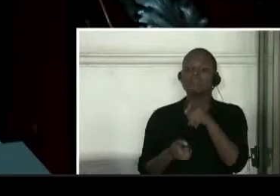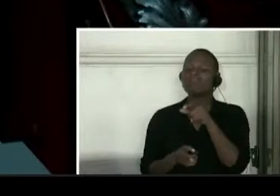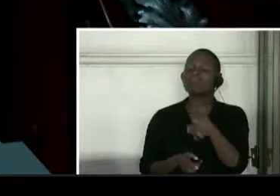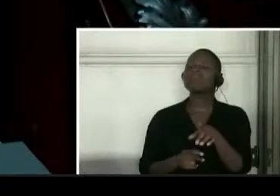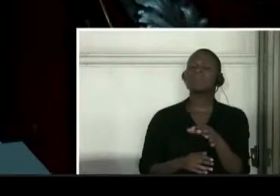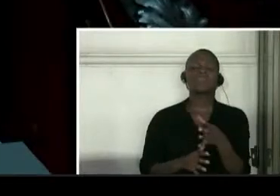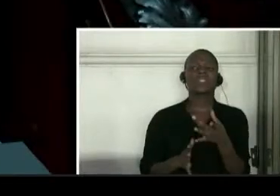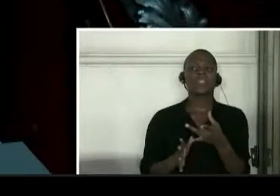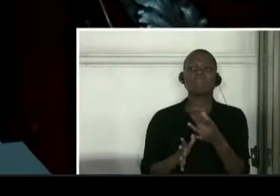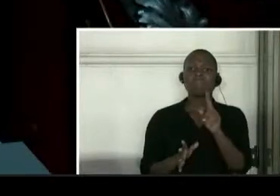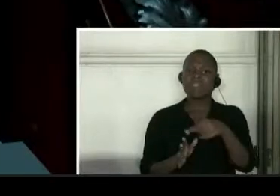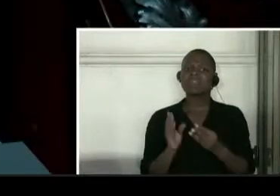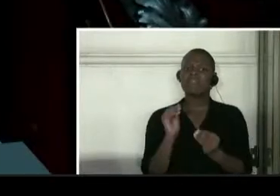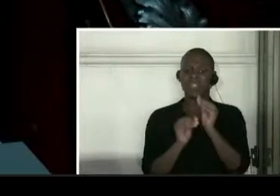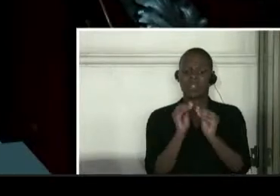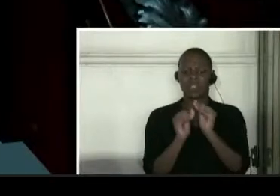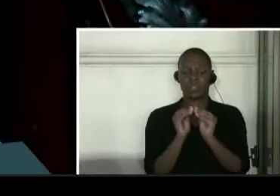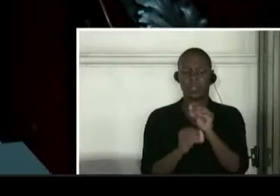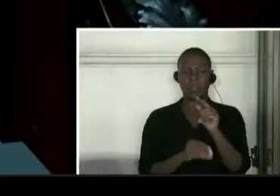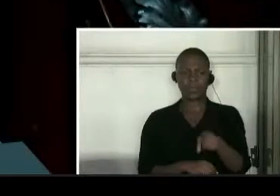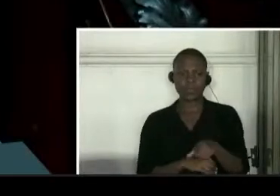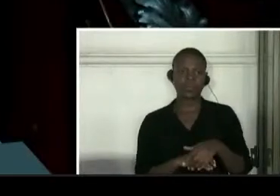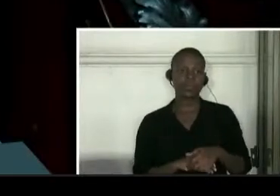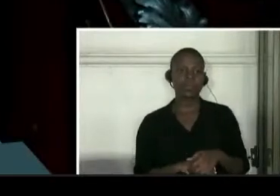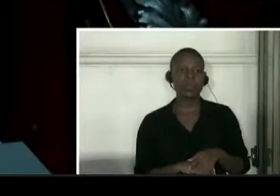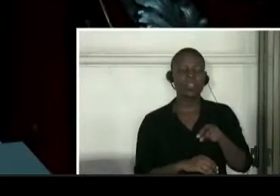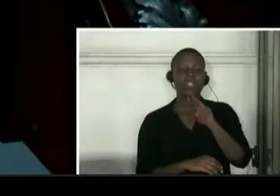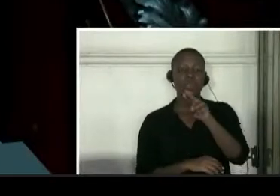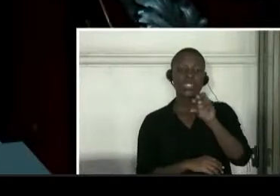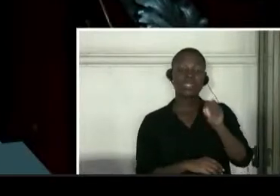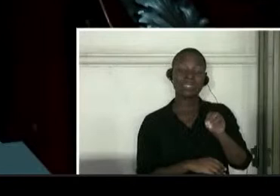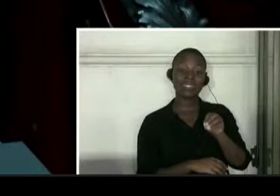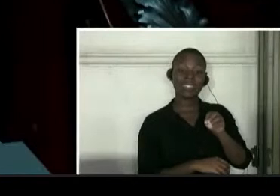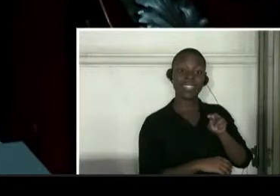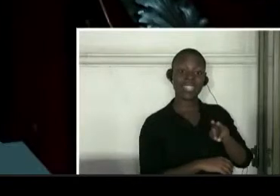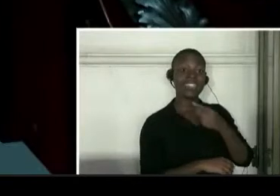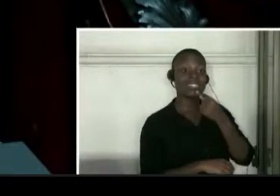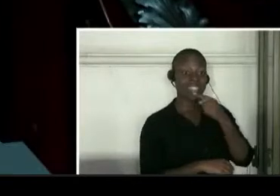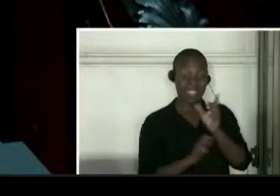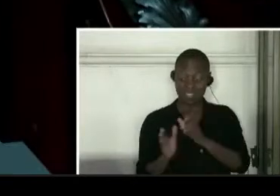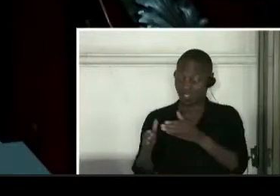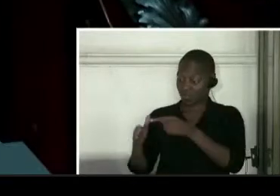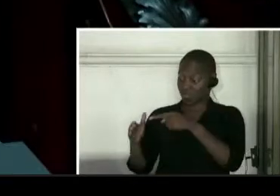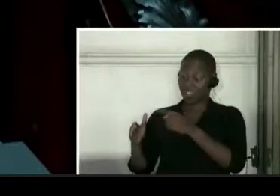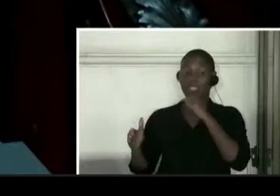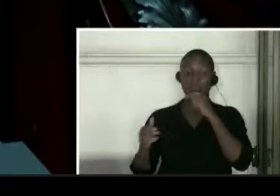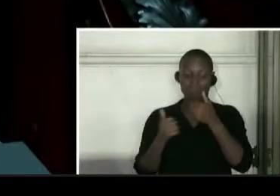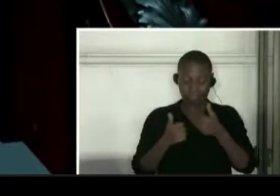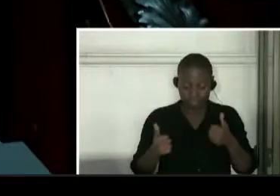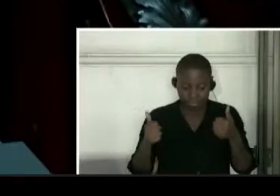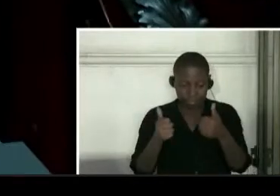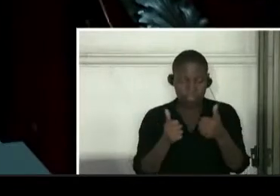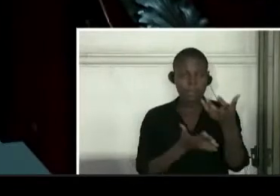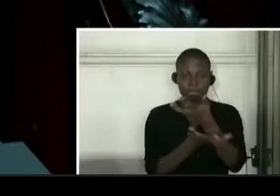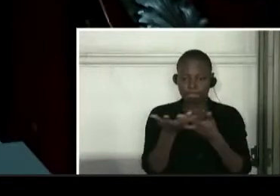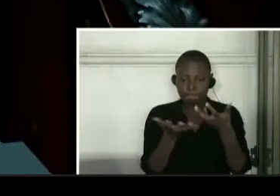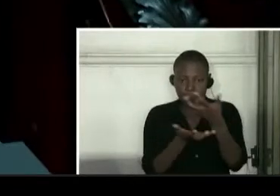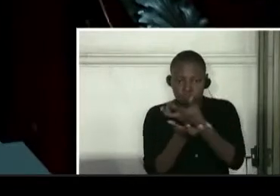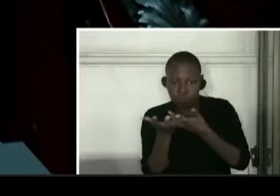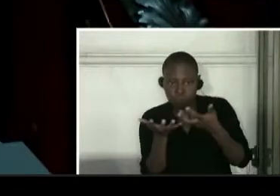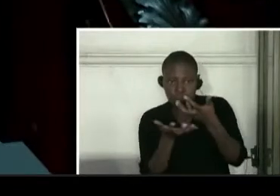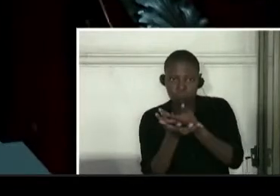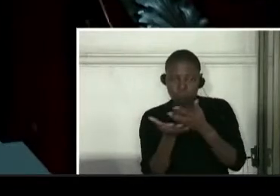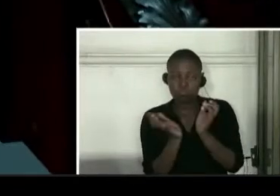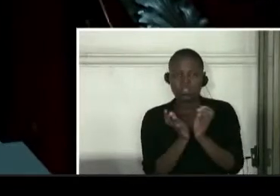Human Settlements, vote 8, the committee embarked as follows. They convened the stakeholders engagement session with the communities